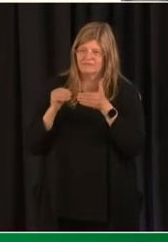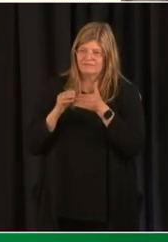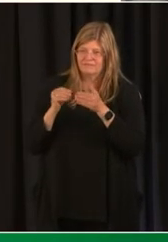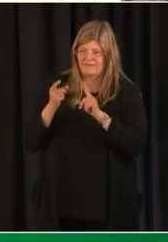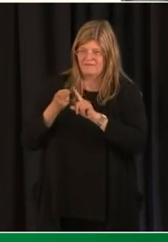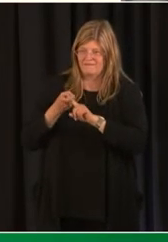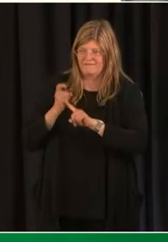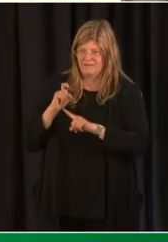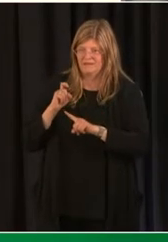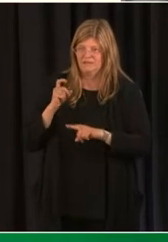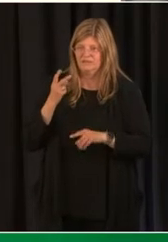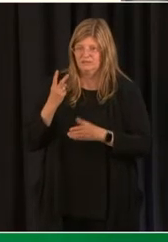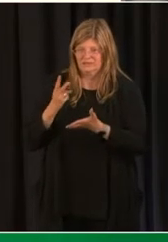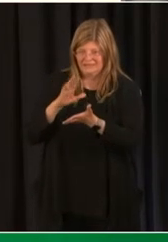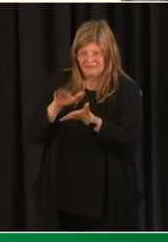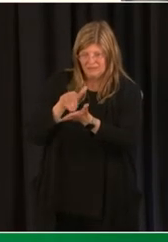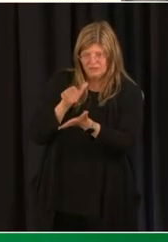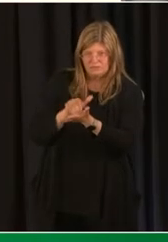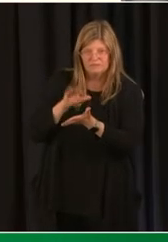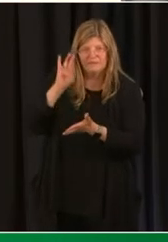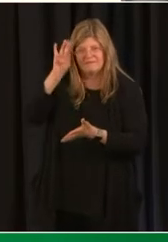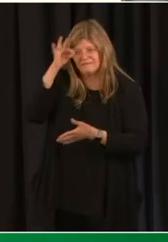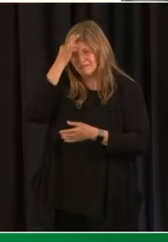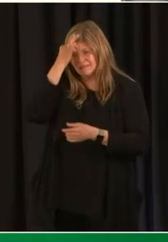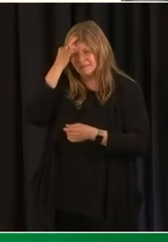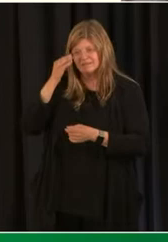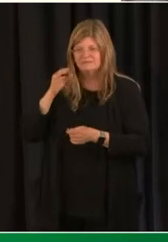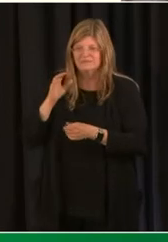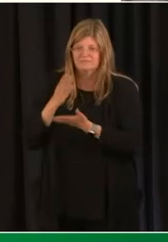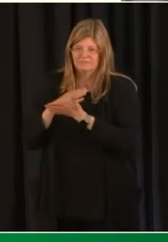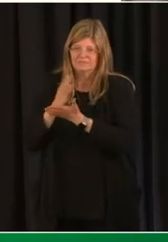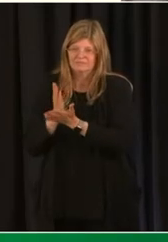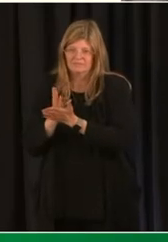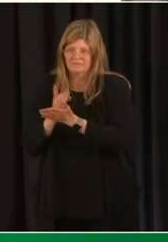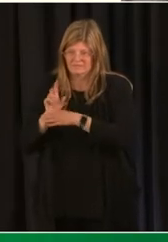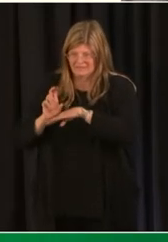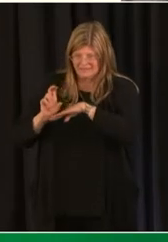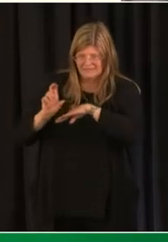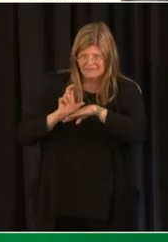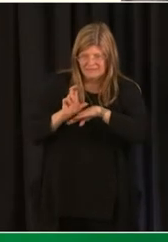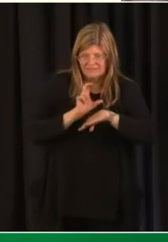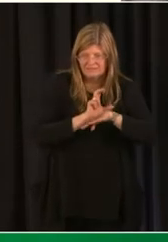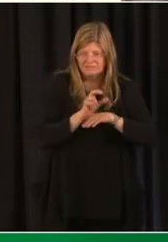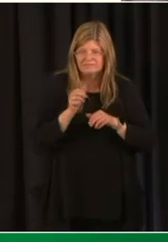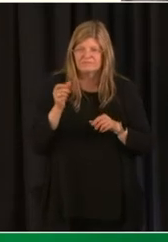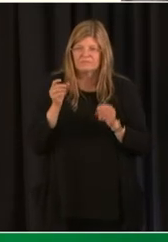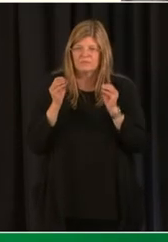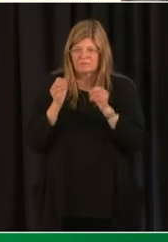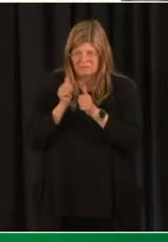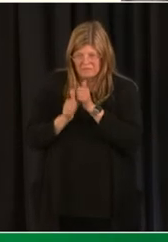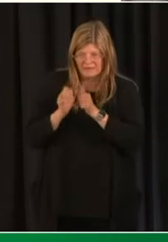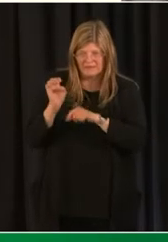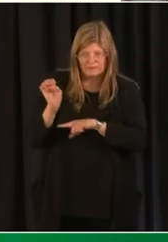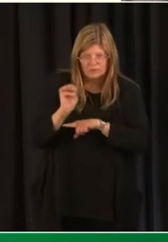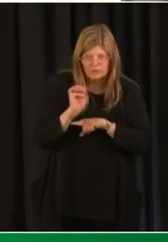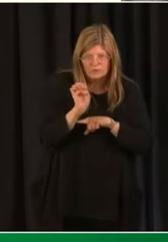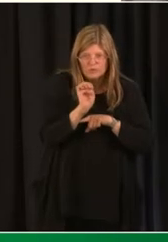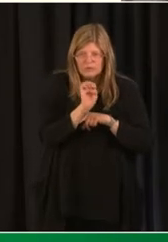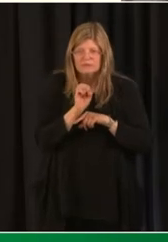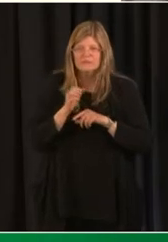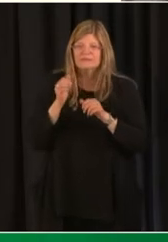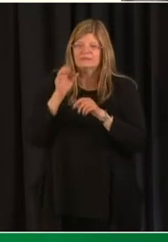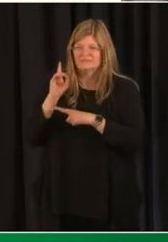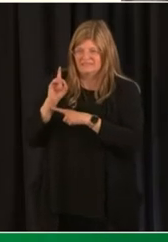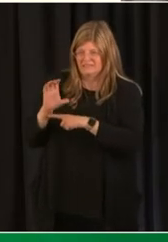two sources in the federal budget. One is the appropriations that was passed, the emergency appropriations passed in